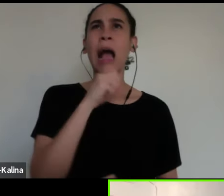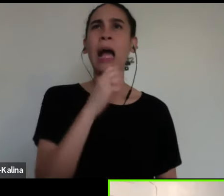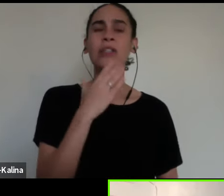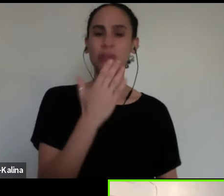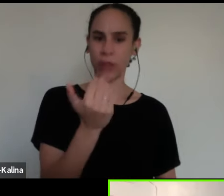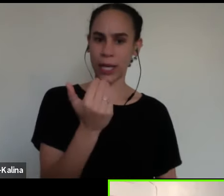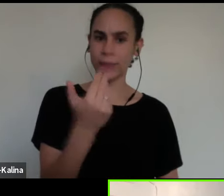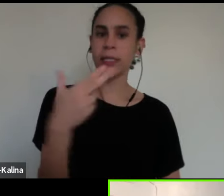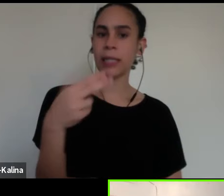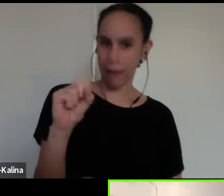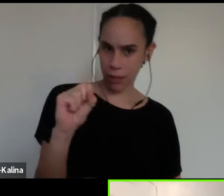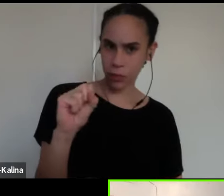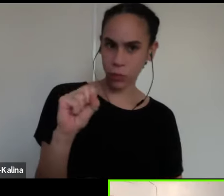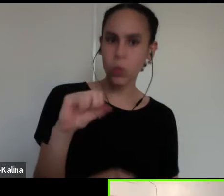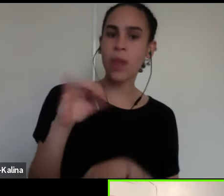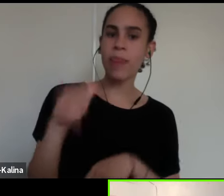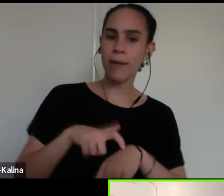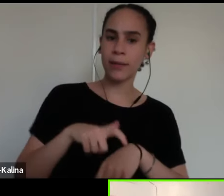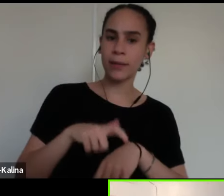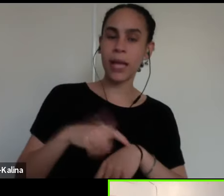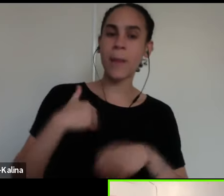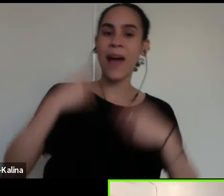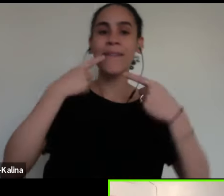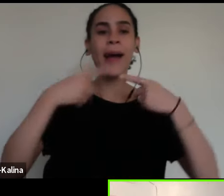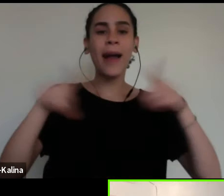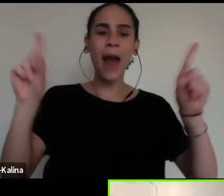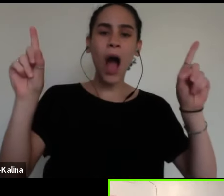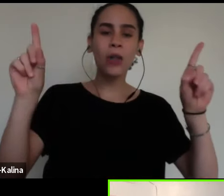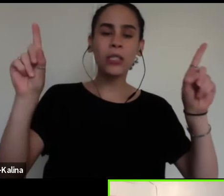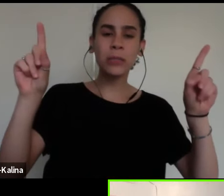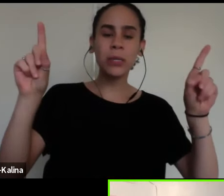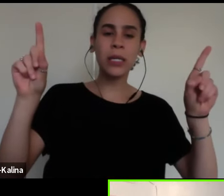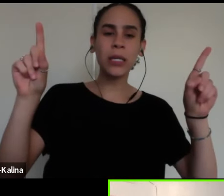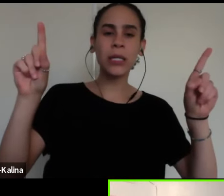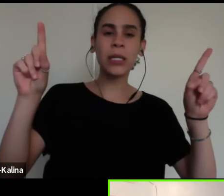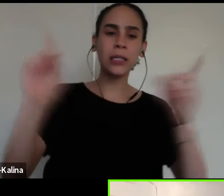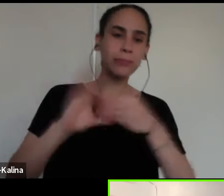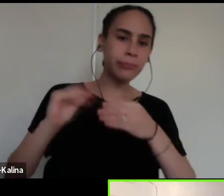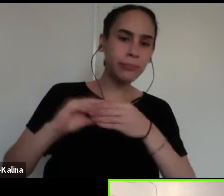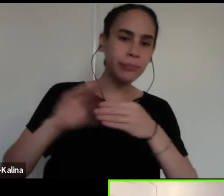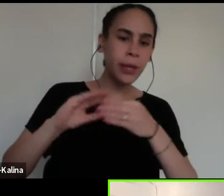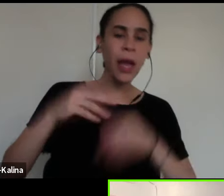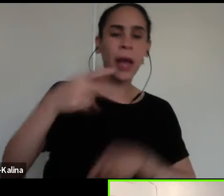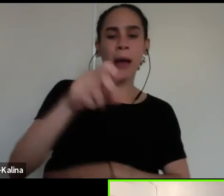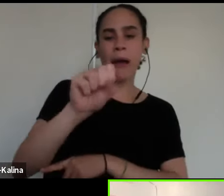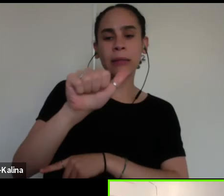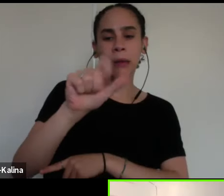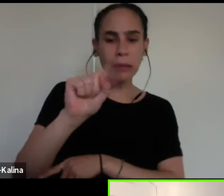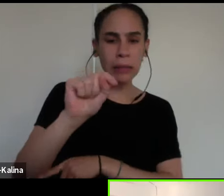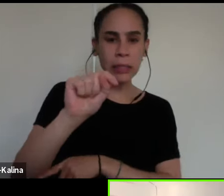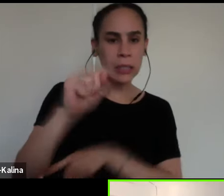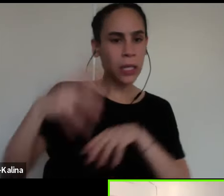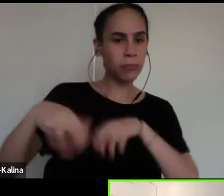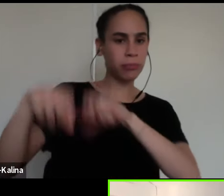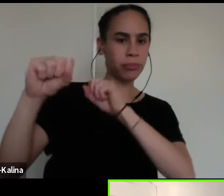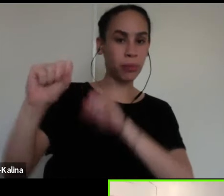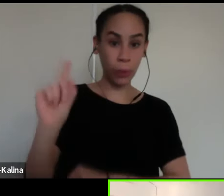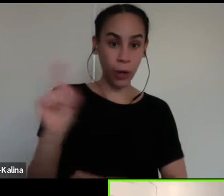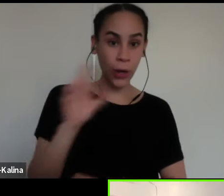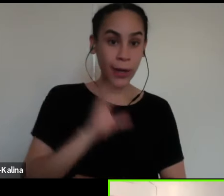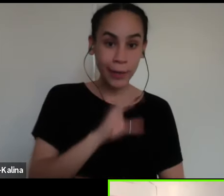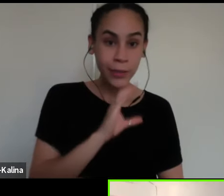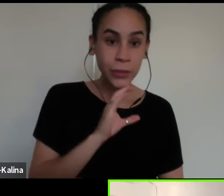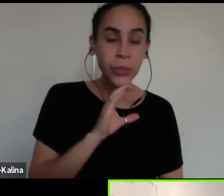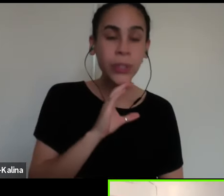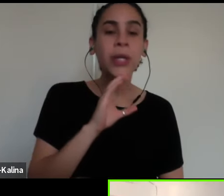high school. There was an announcement over the loudspeaker that said that the PSAT was being held in the cafeteria. I did